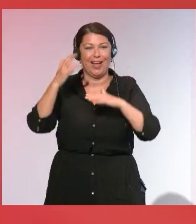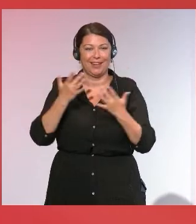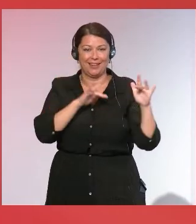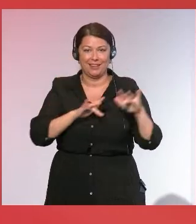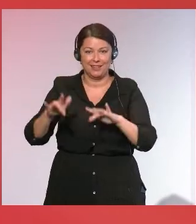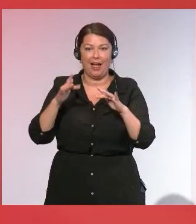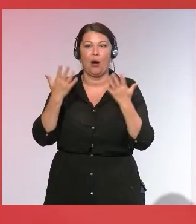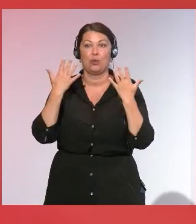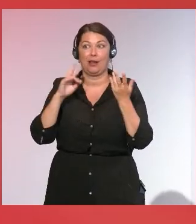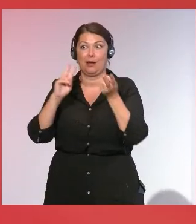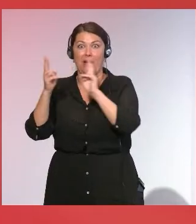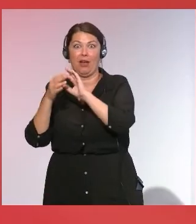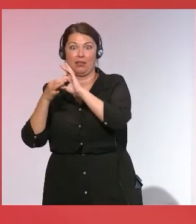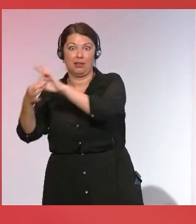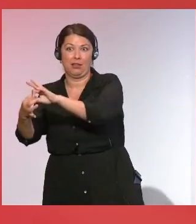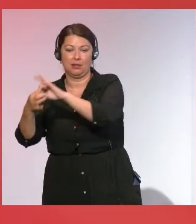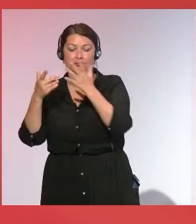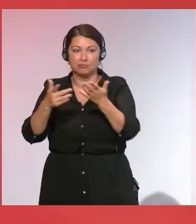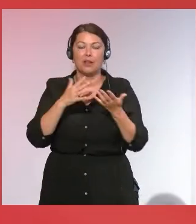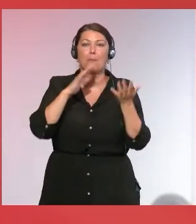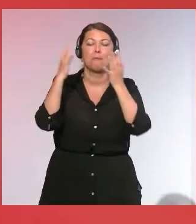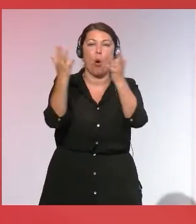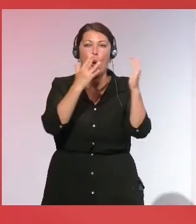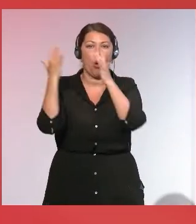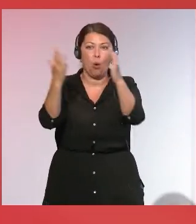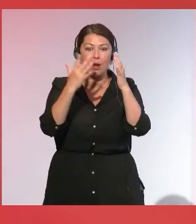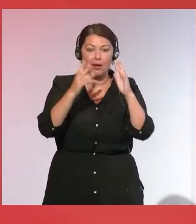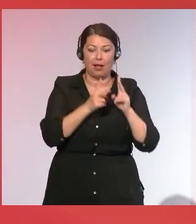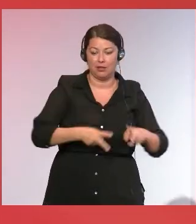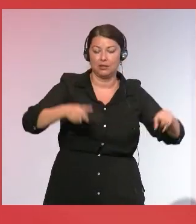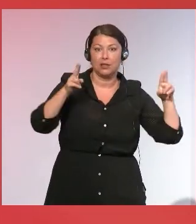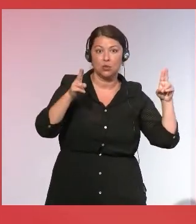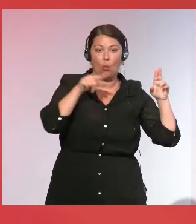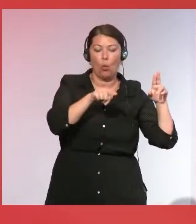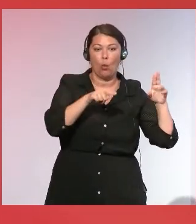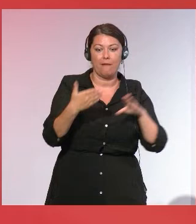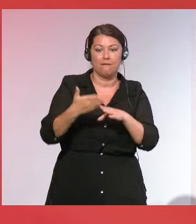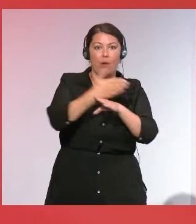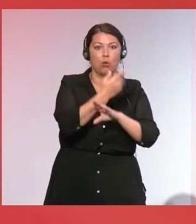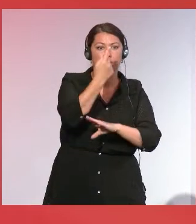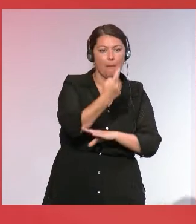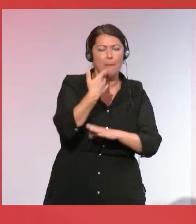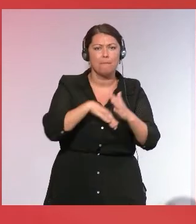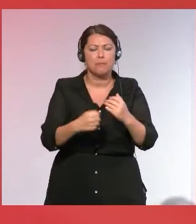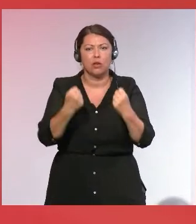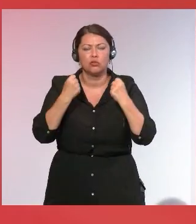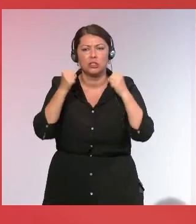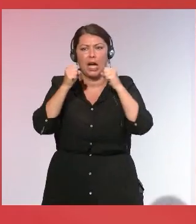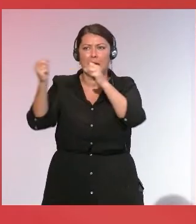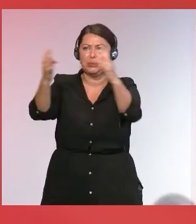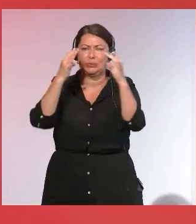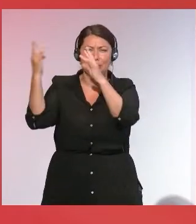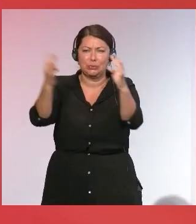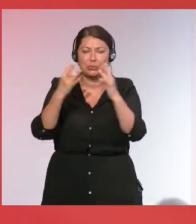earlier and can be more intense. And that depends on the species, also depends on the country. There are some variations. For example, in the Netherlands, we're seeing that the